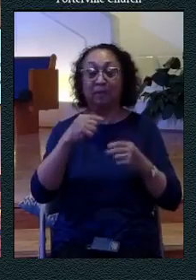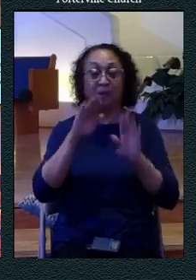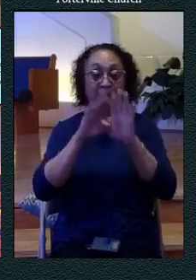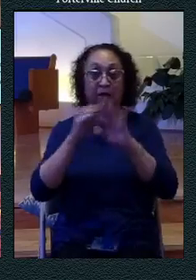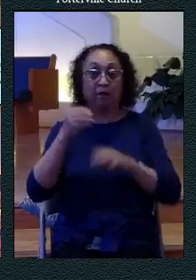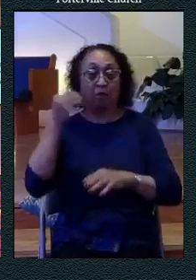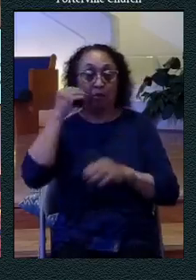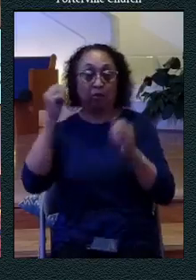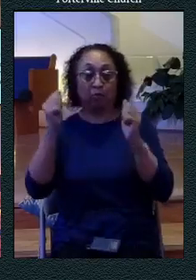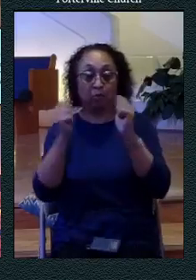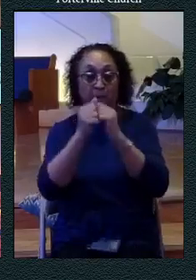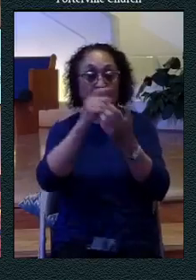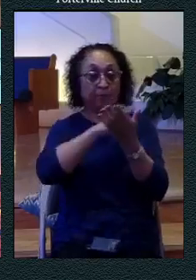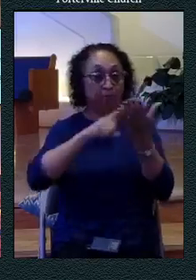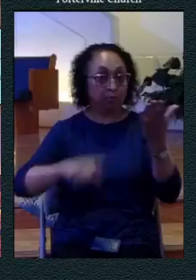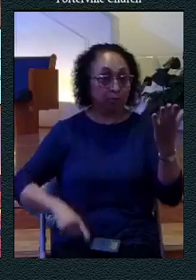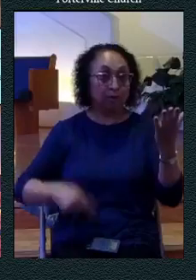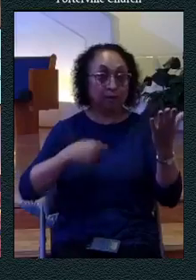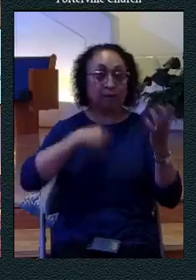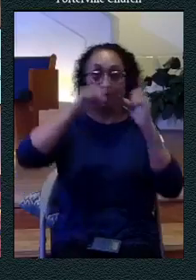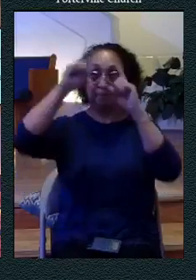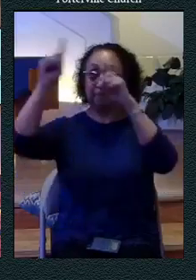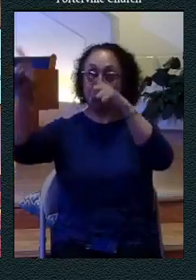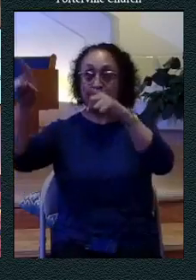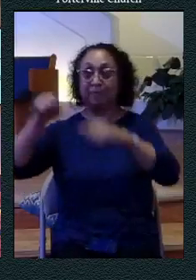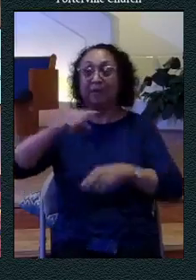the Lord I shall see.